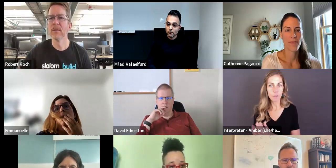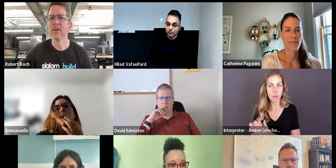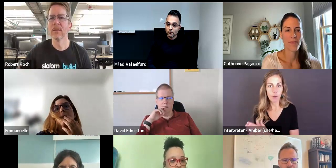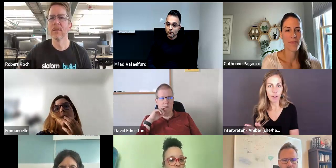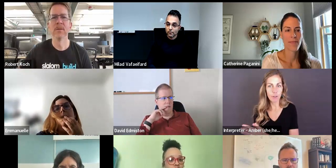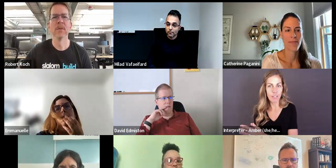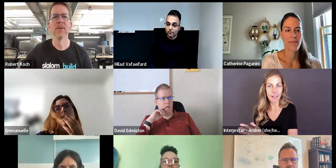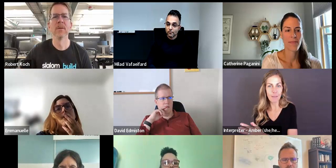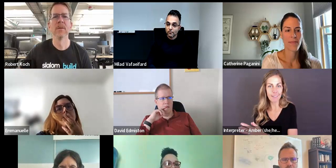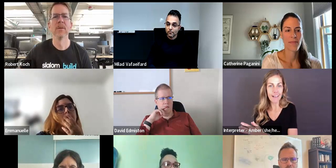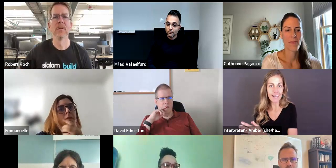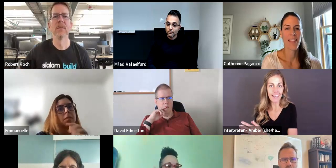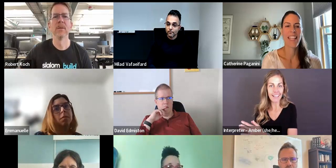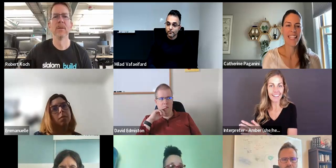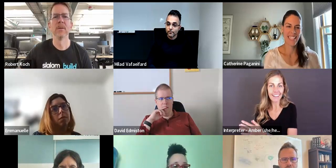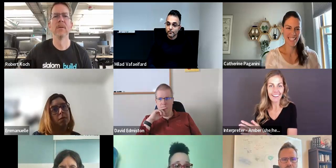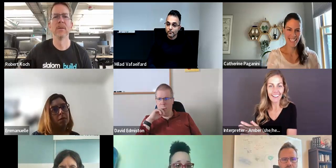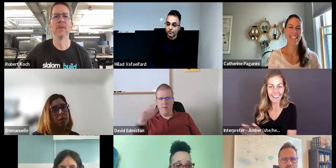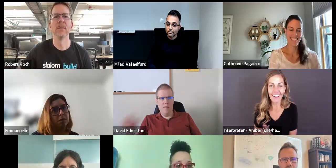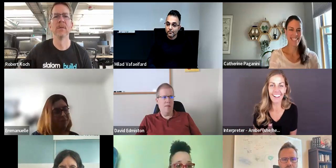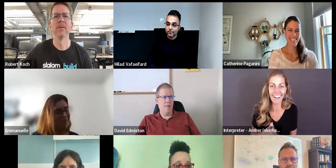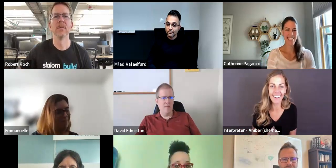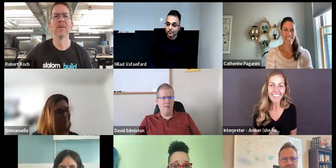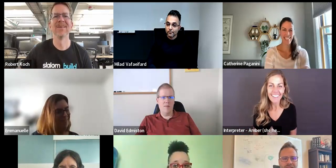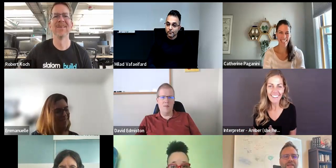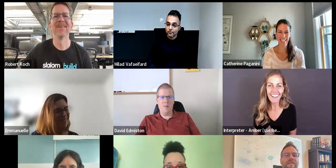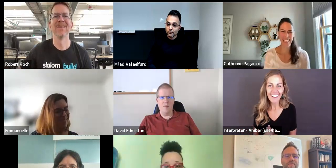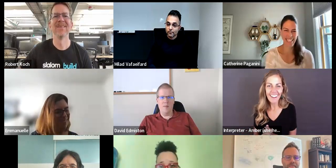Is the interpreter understanding my signing?